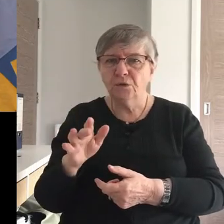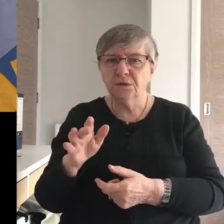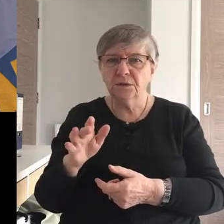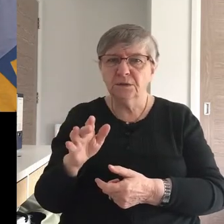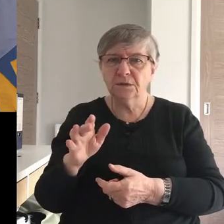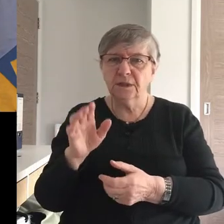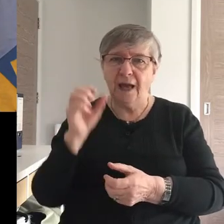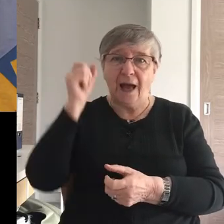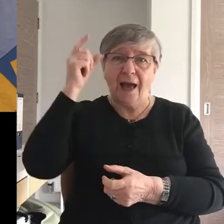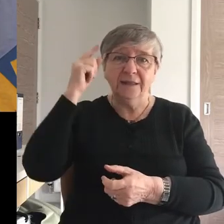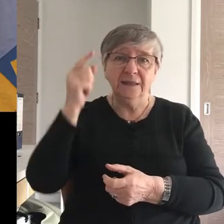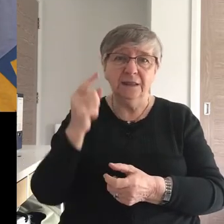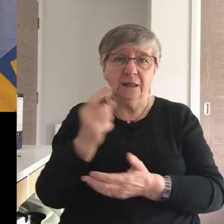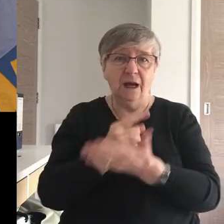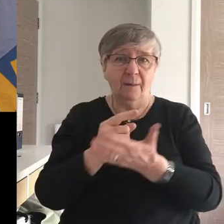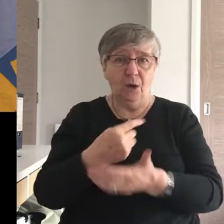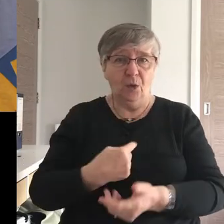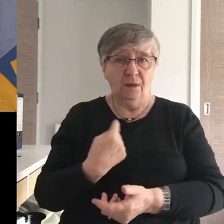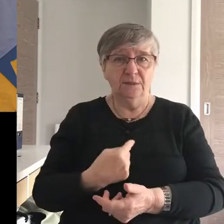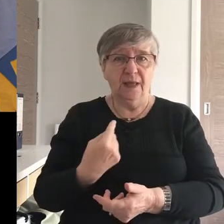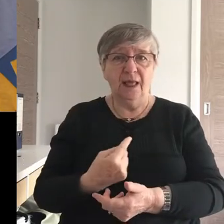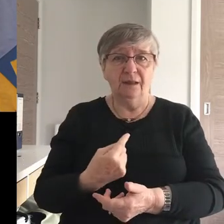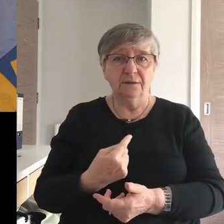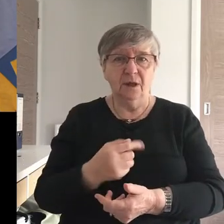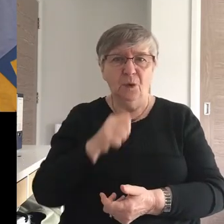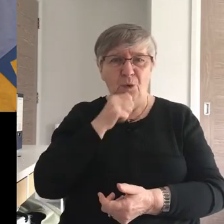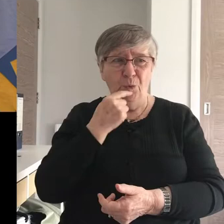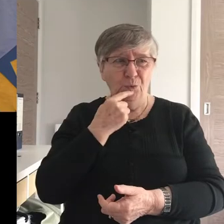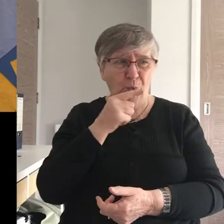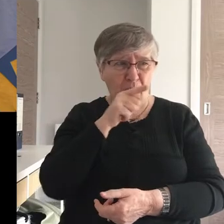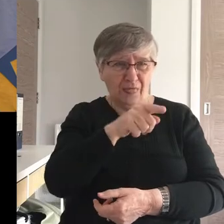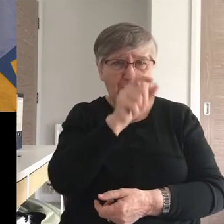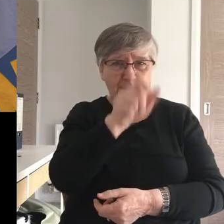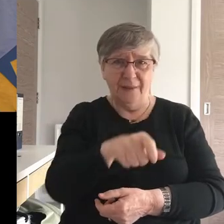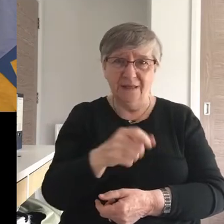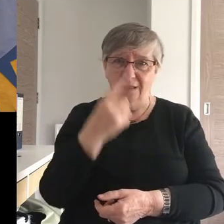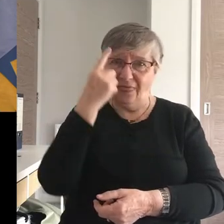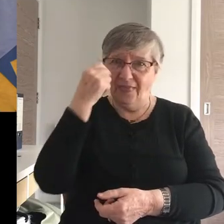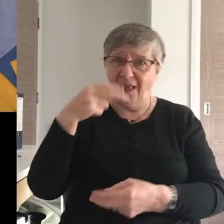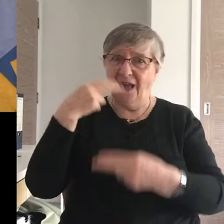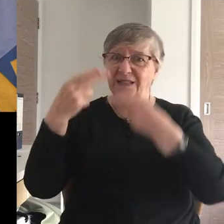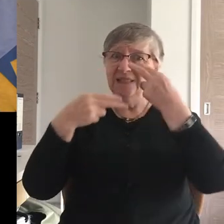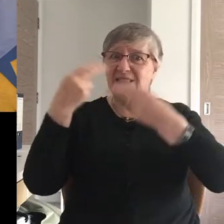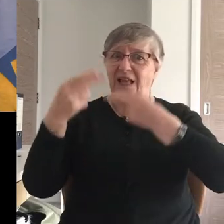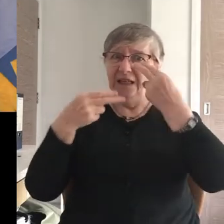impression of themselves, you know. Who told that person that they could sing?